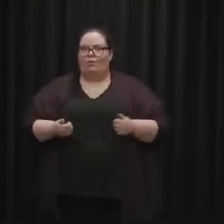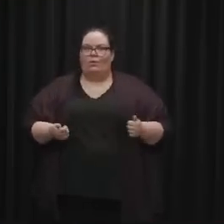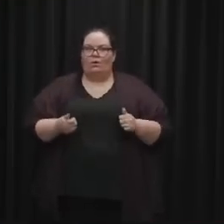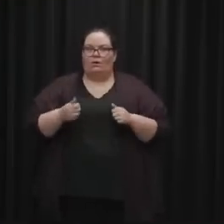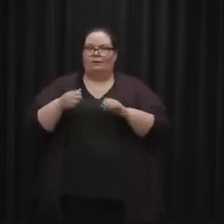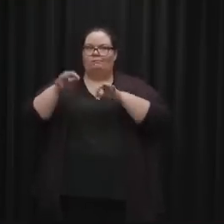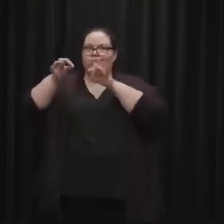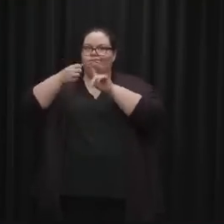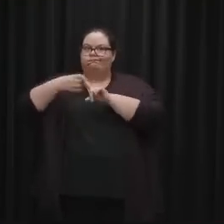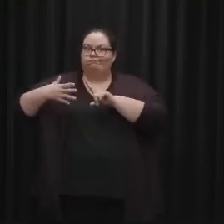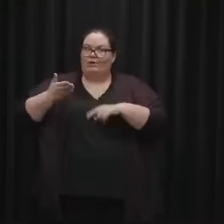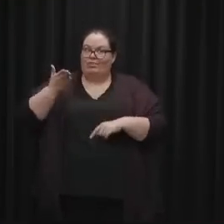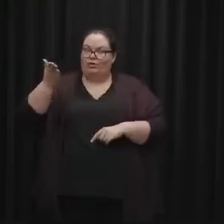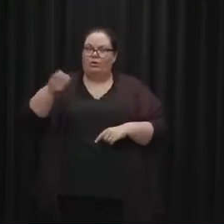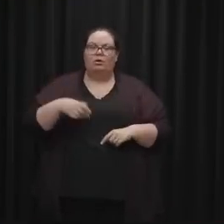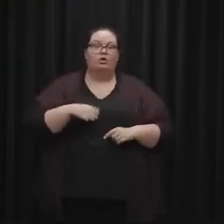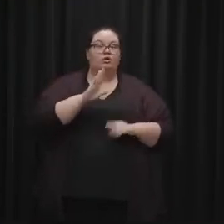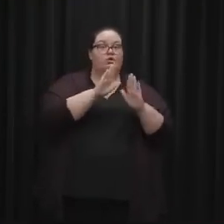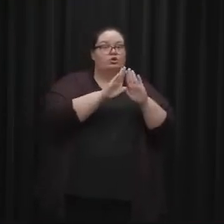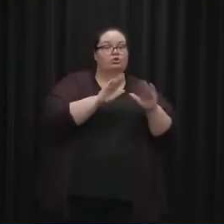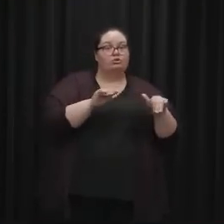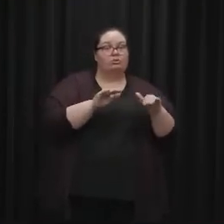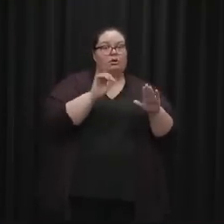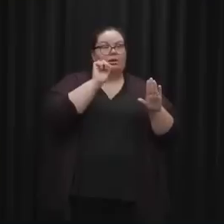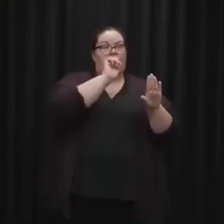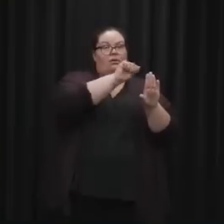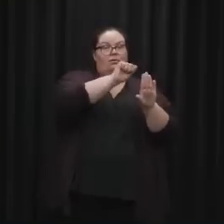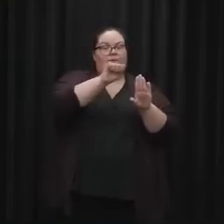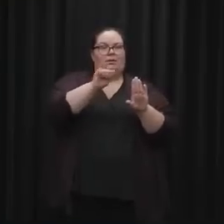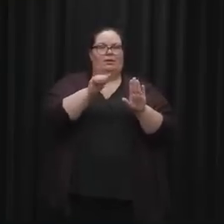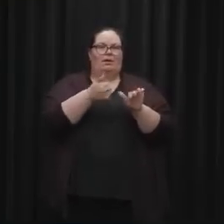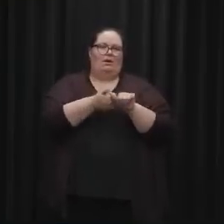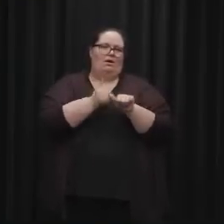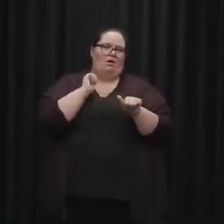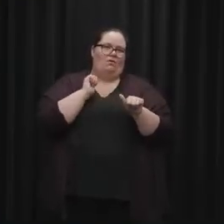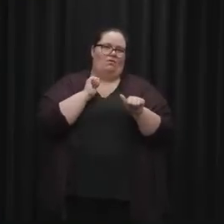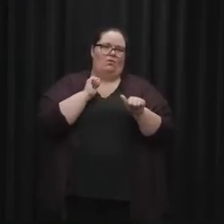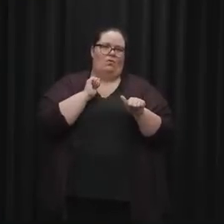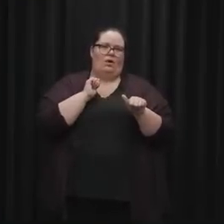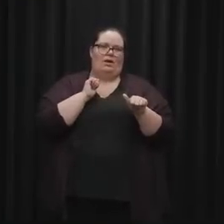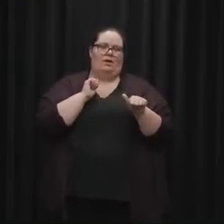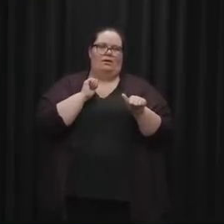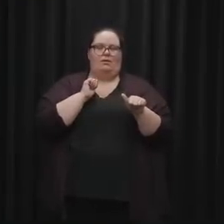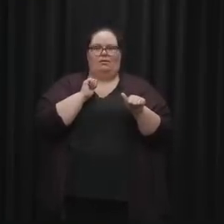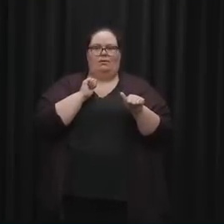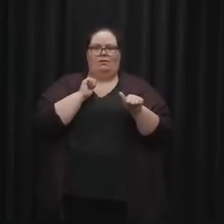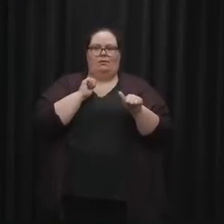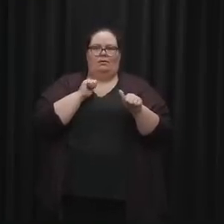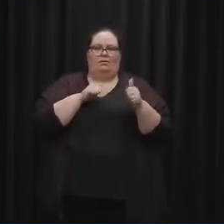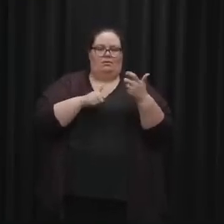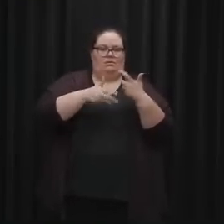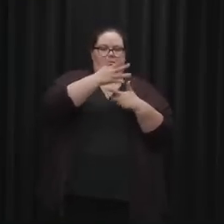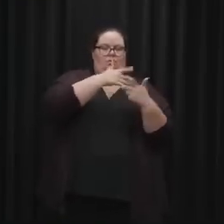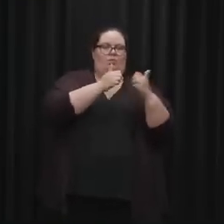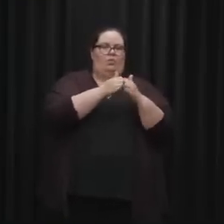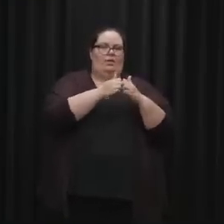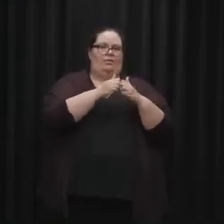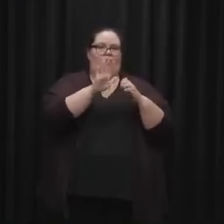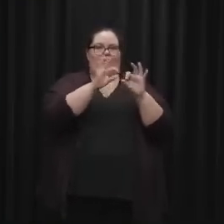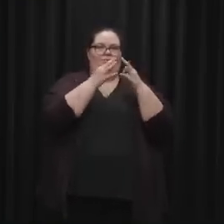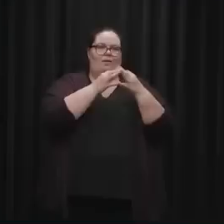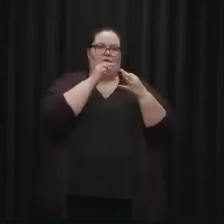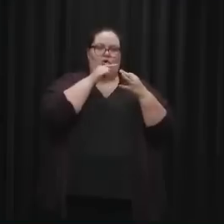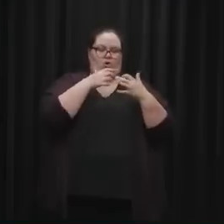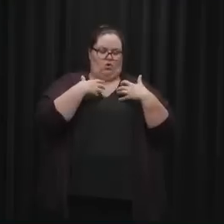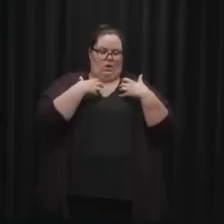that's outlined. And if children in your household go door-to-door, they should avoid contact with anyone in your family and friend bubble who is at a higher risk for several